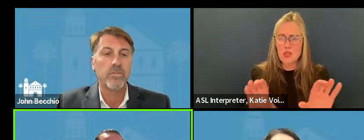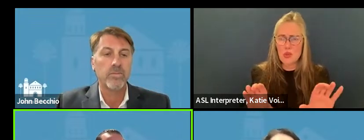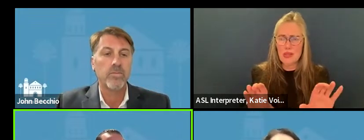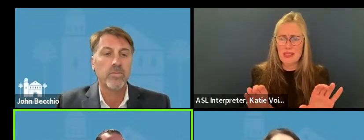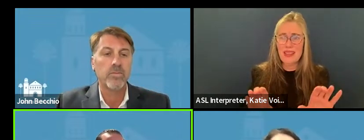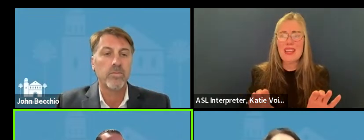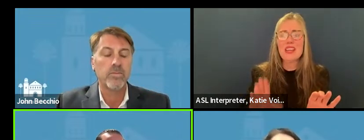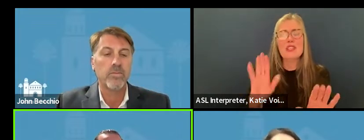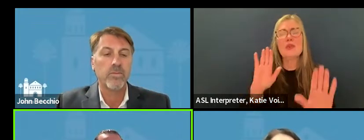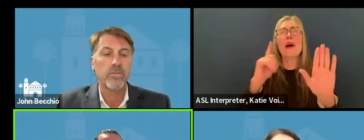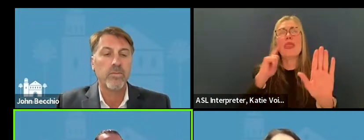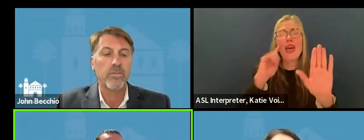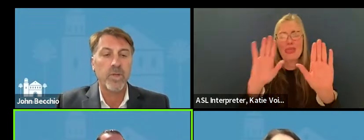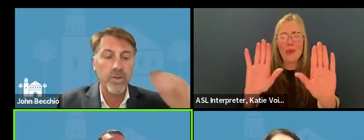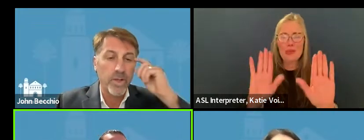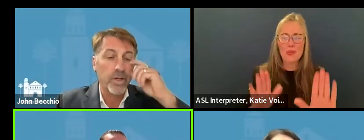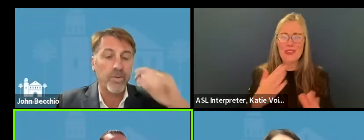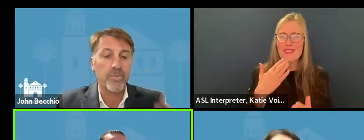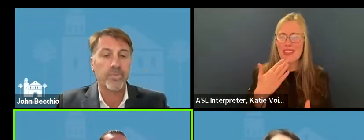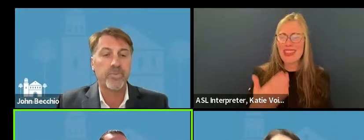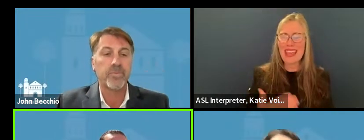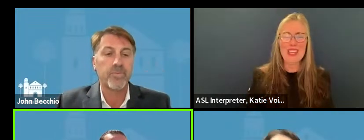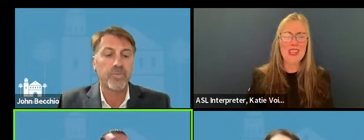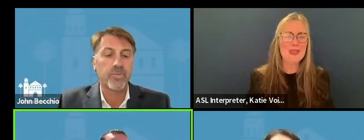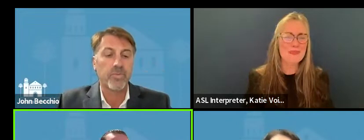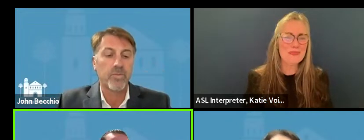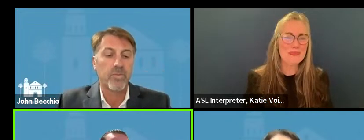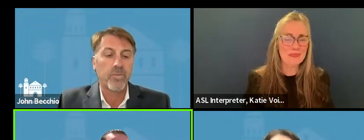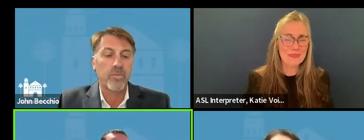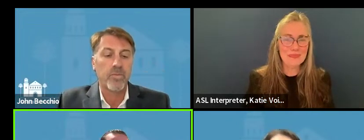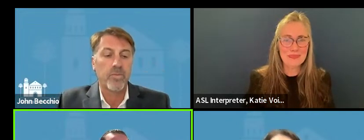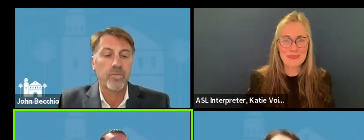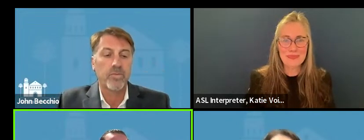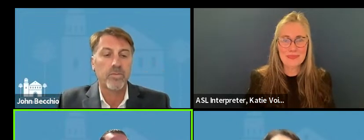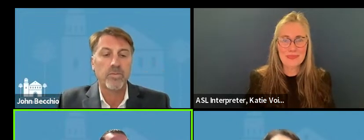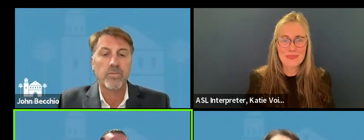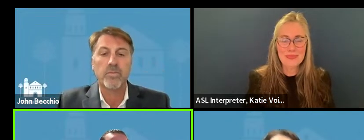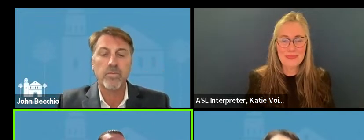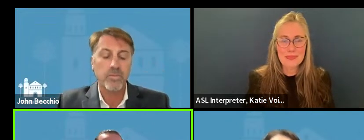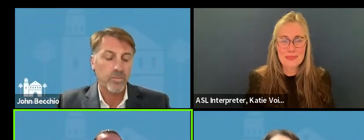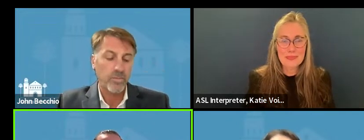was wonderful. I just want to say thank you. Thank you.